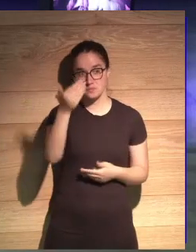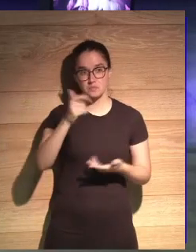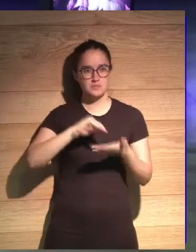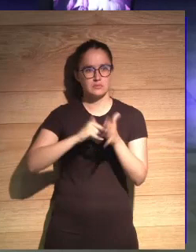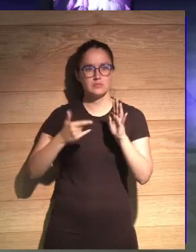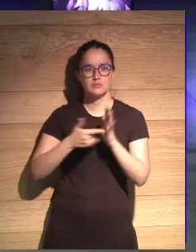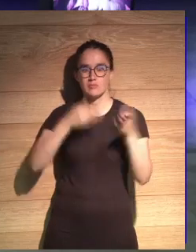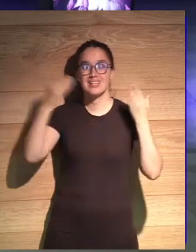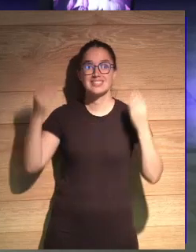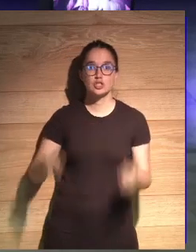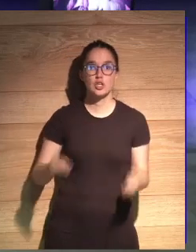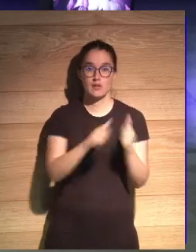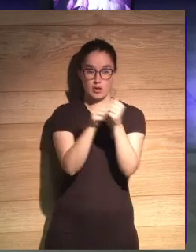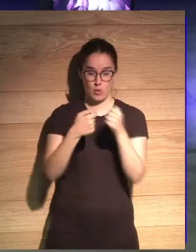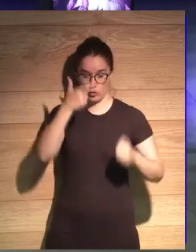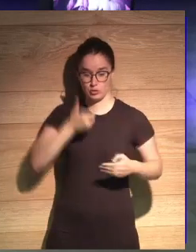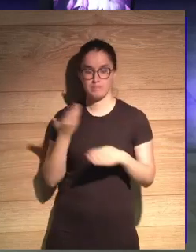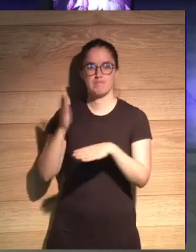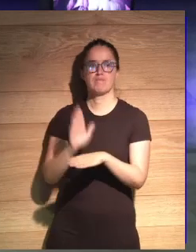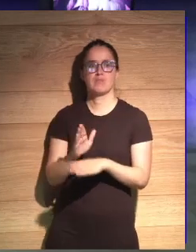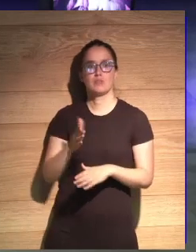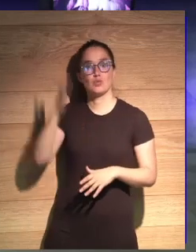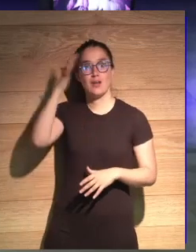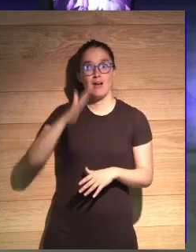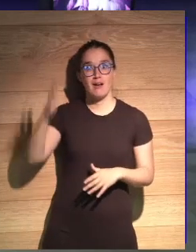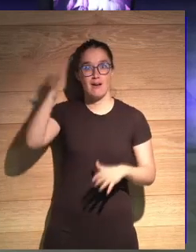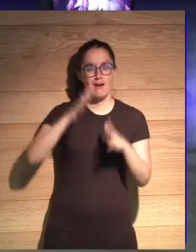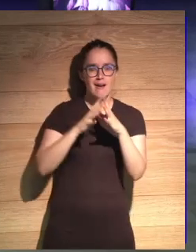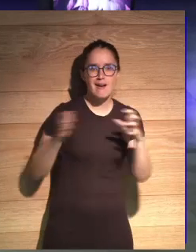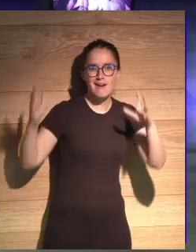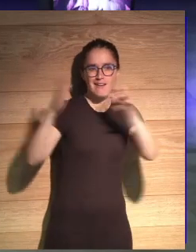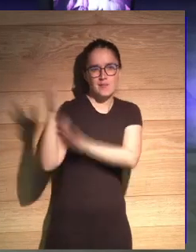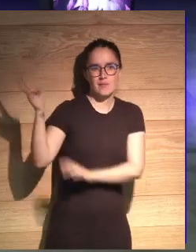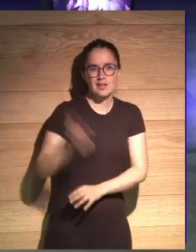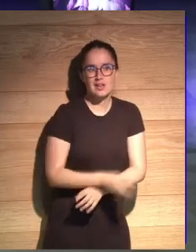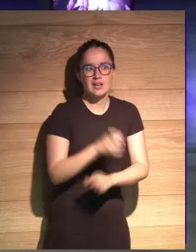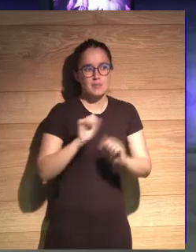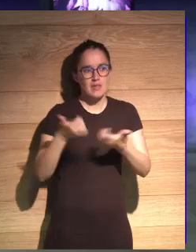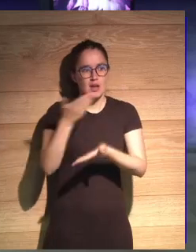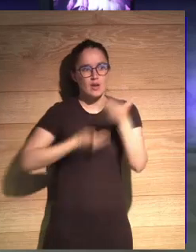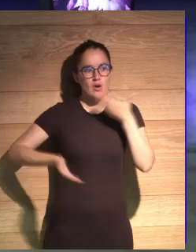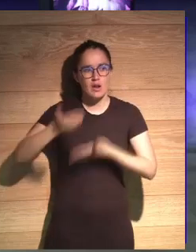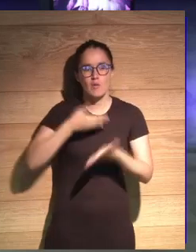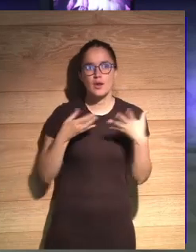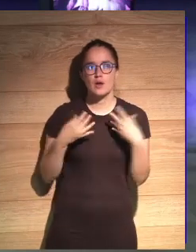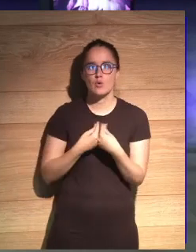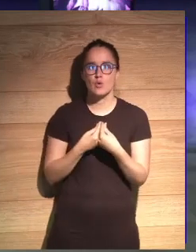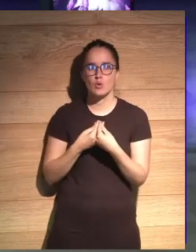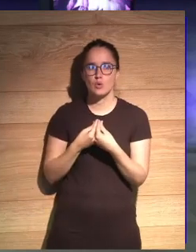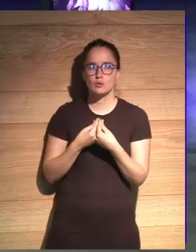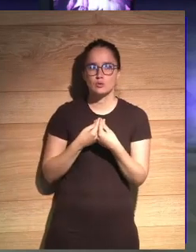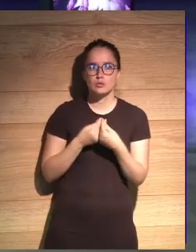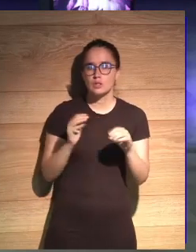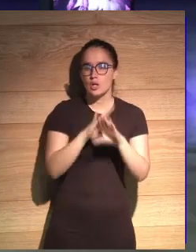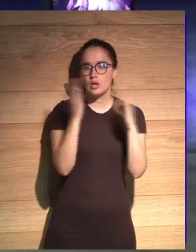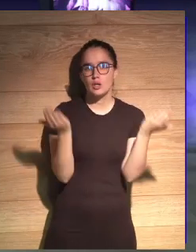invitation to the project History and Video Games that I am representing. This is a great honor to be